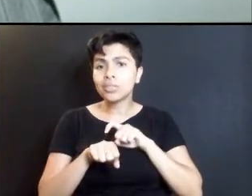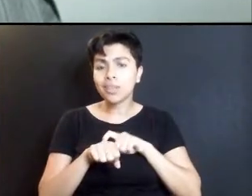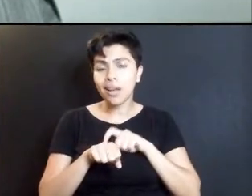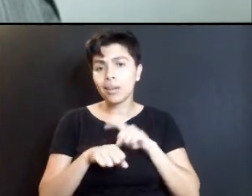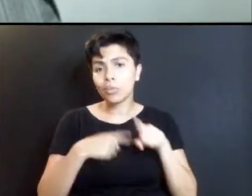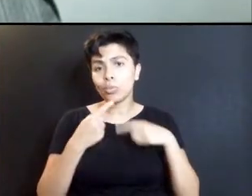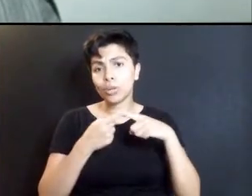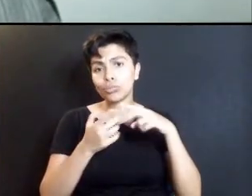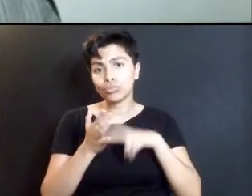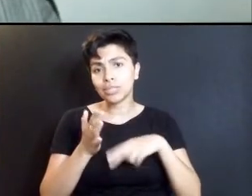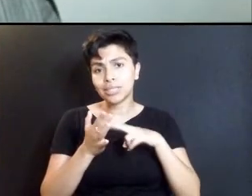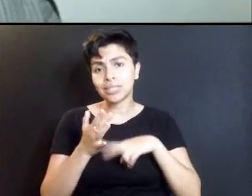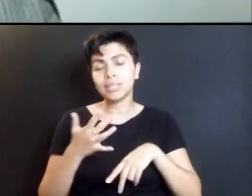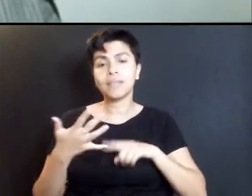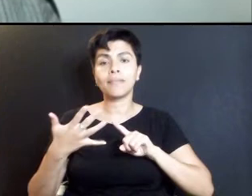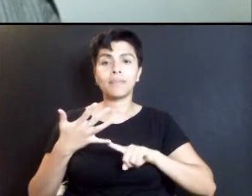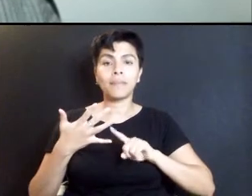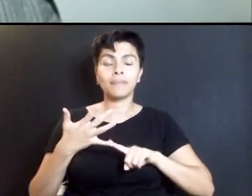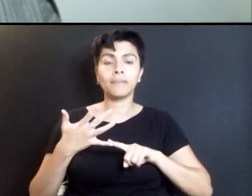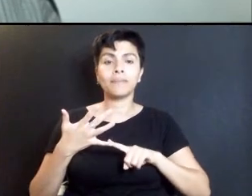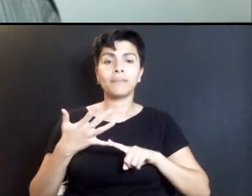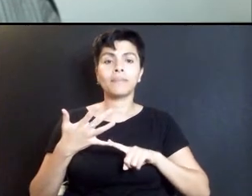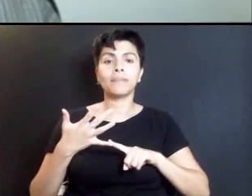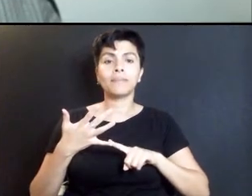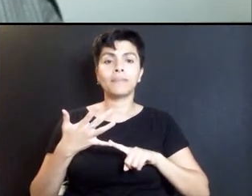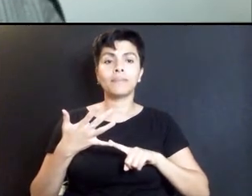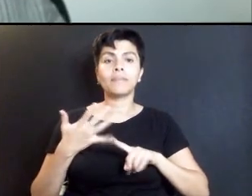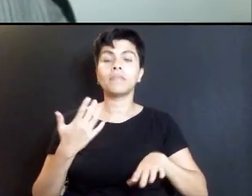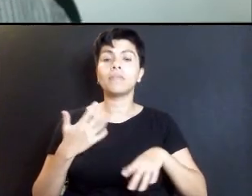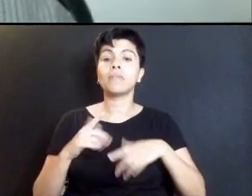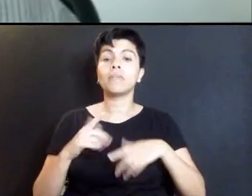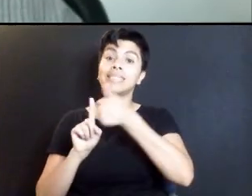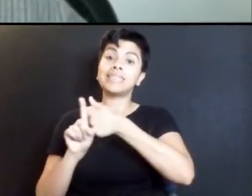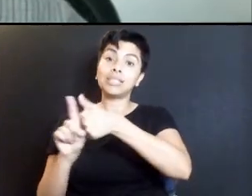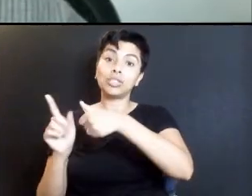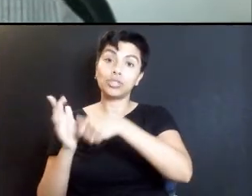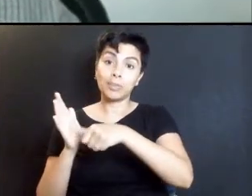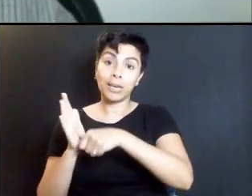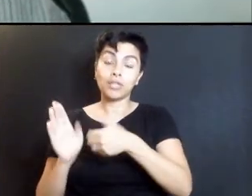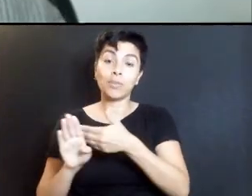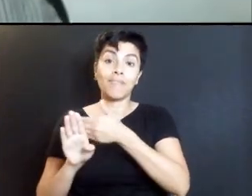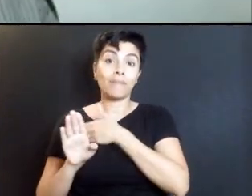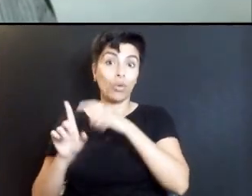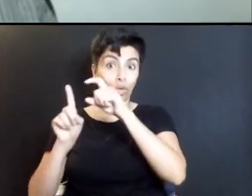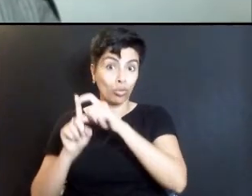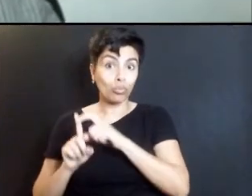reading the book. Number 5, on each page, before you read the